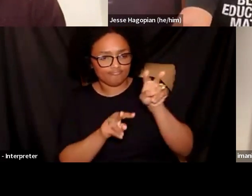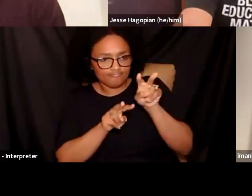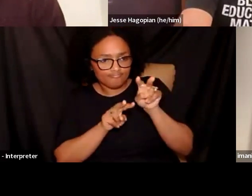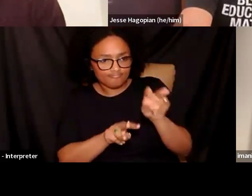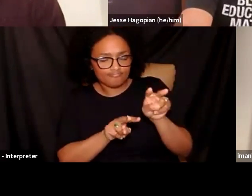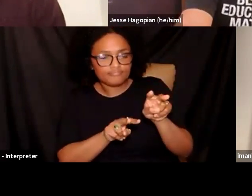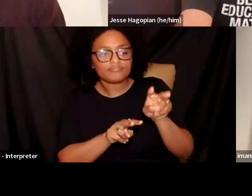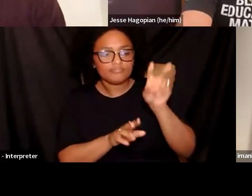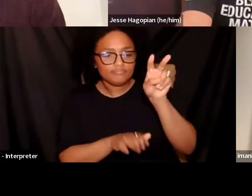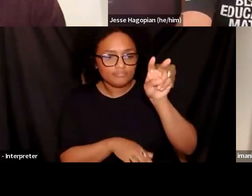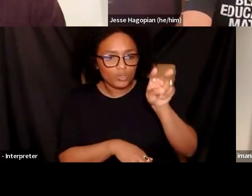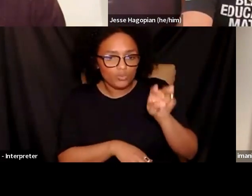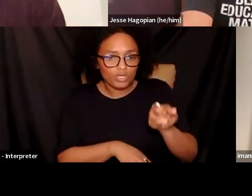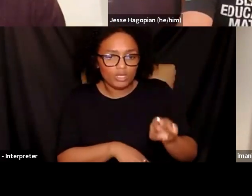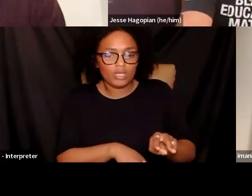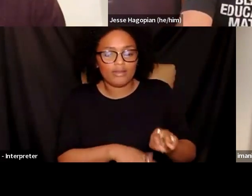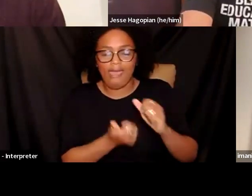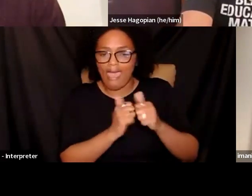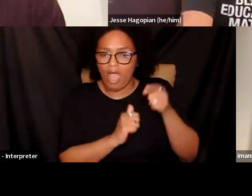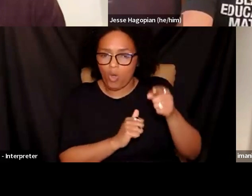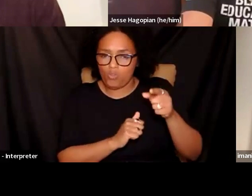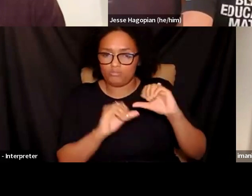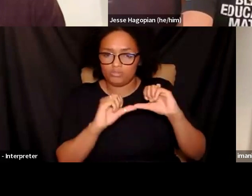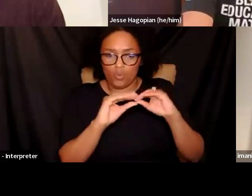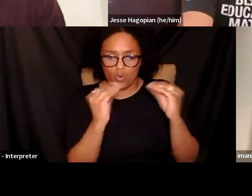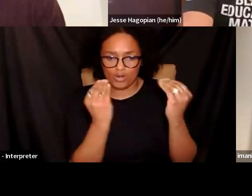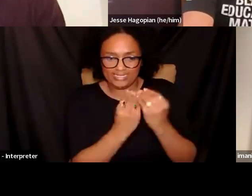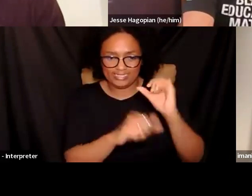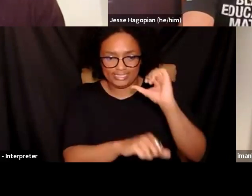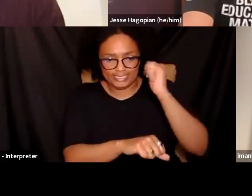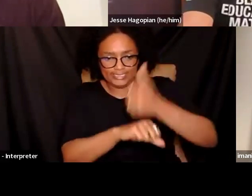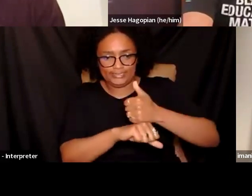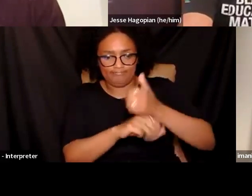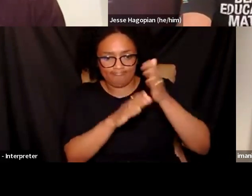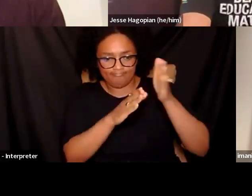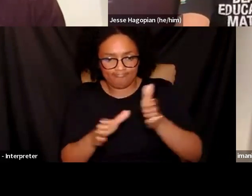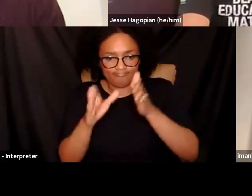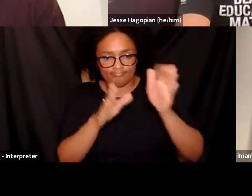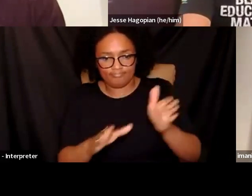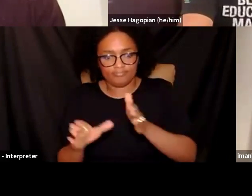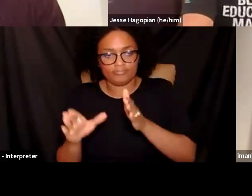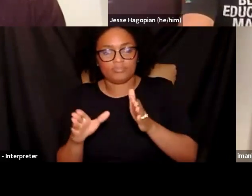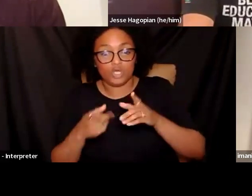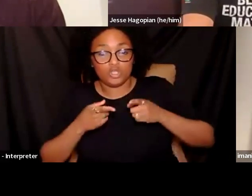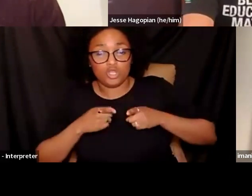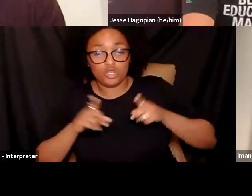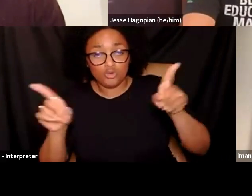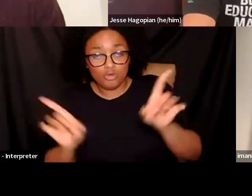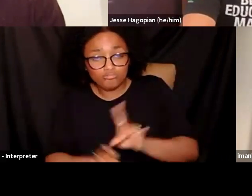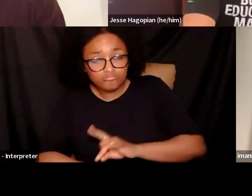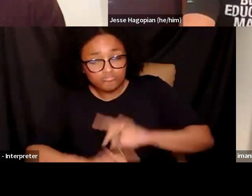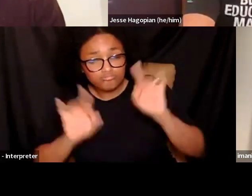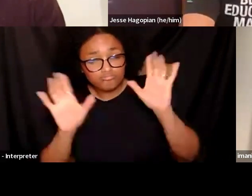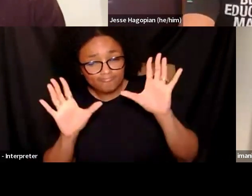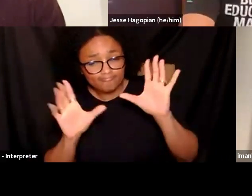organize themselves under incredibly adverse conditions, right? This is in the